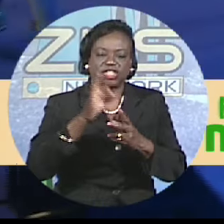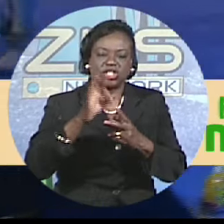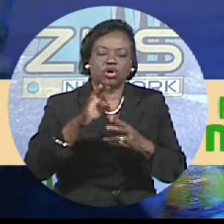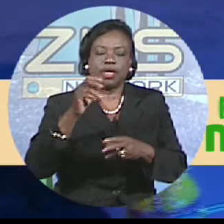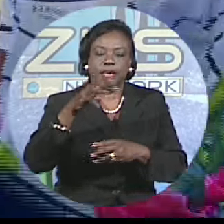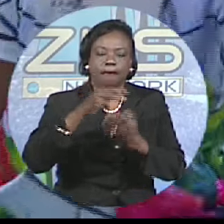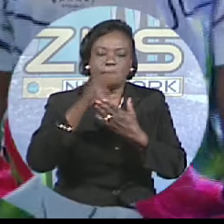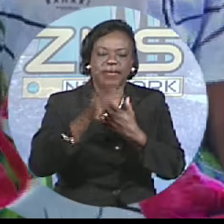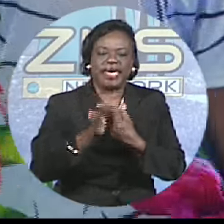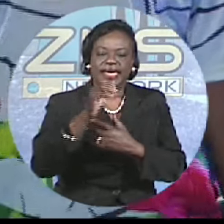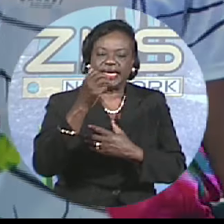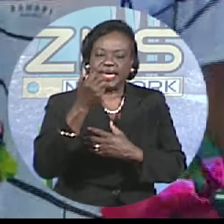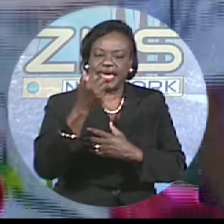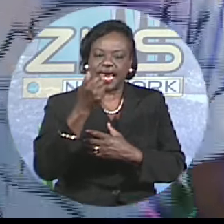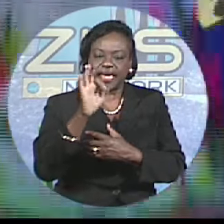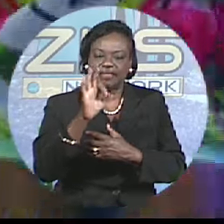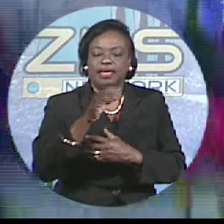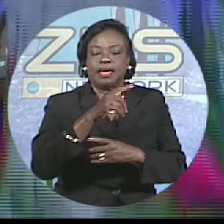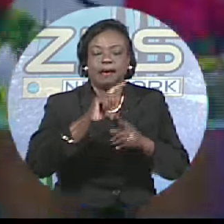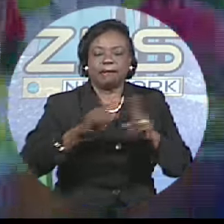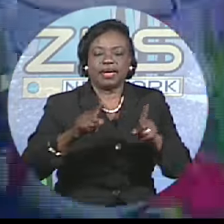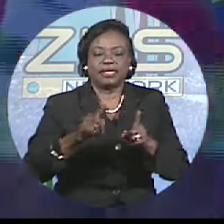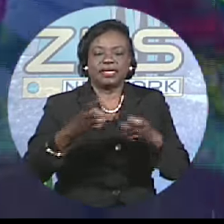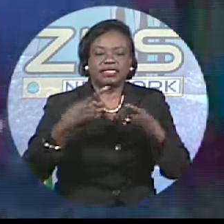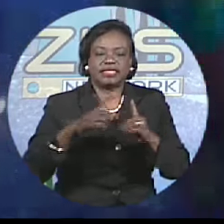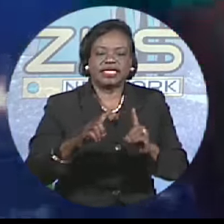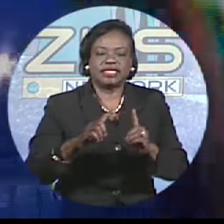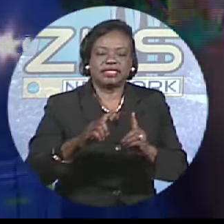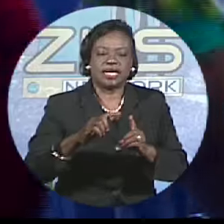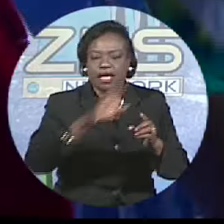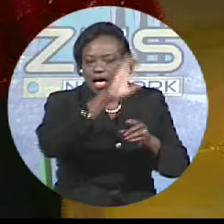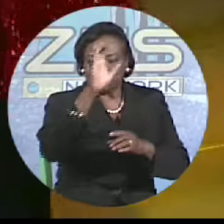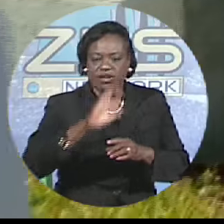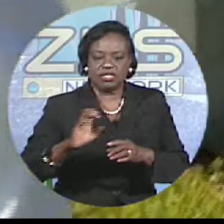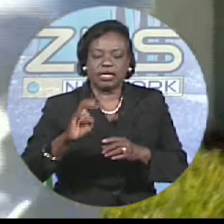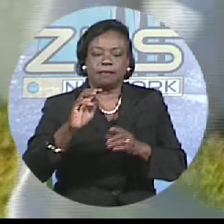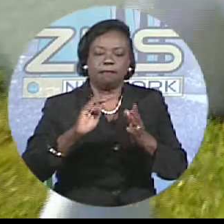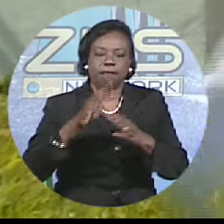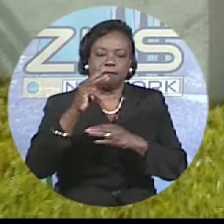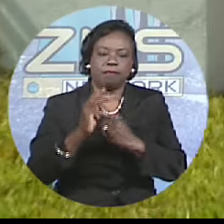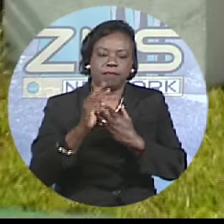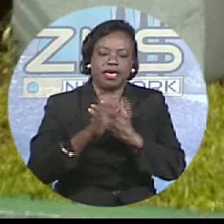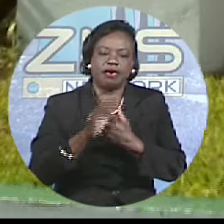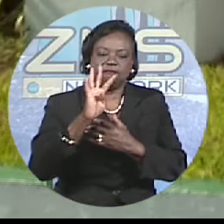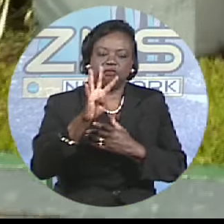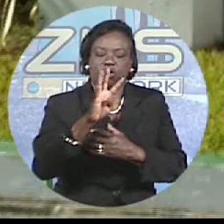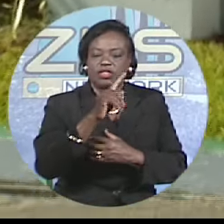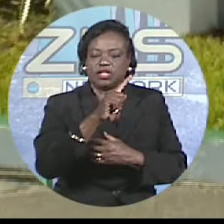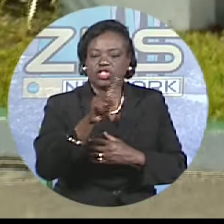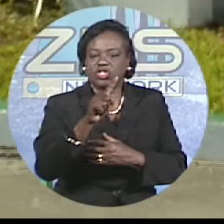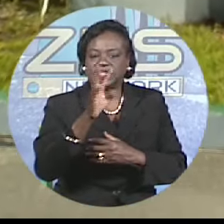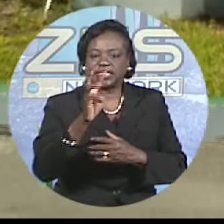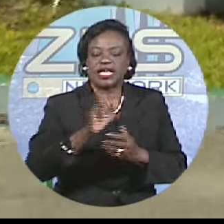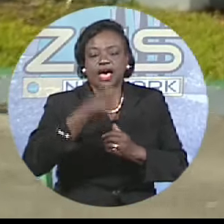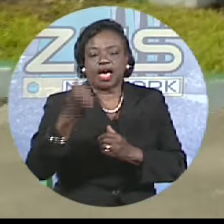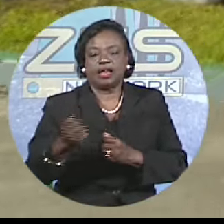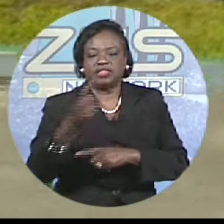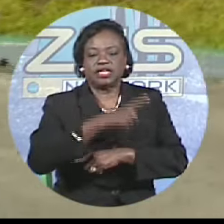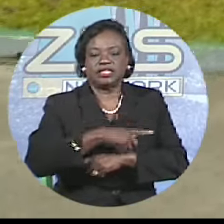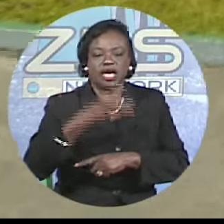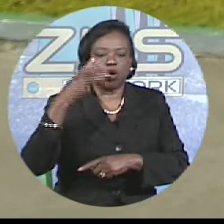finalized from the 4th through the 6th, an additional day was given to prepare for general elections. The nation's leader pledged to ensure that the memorial of the